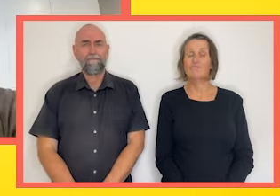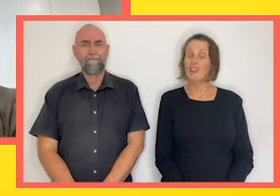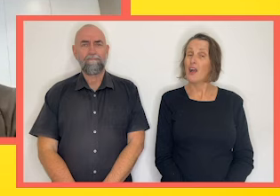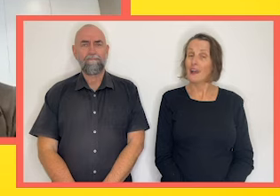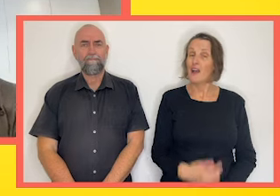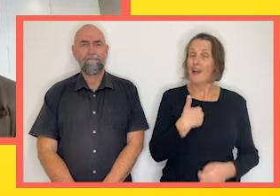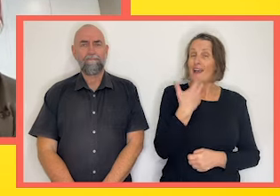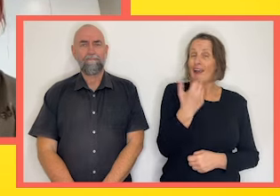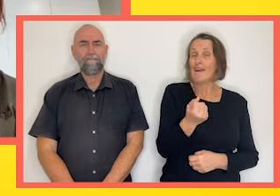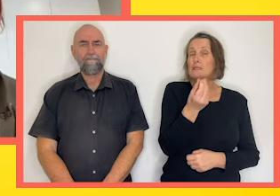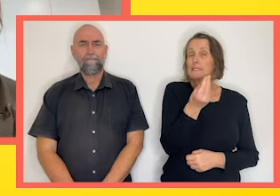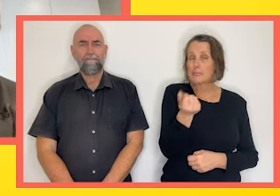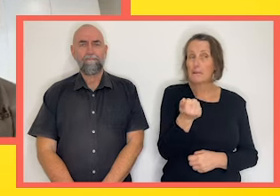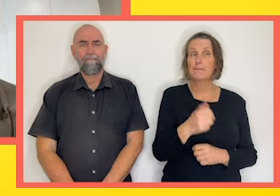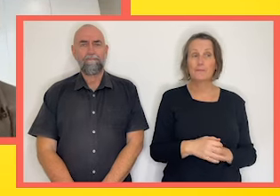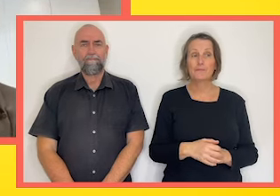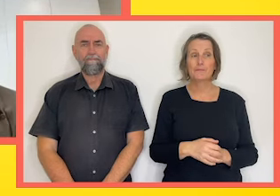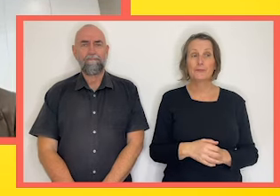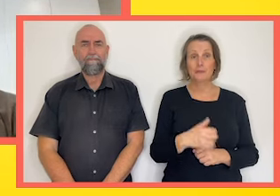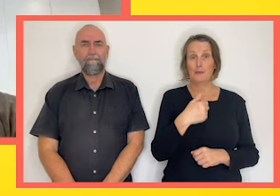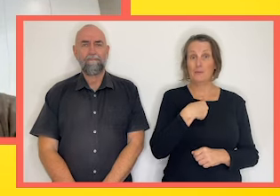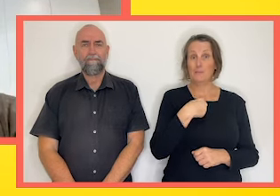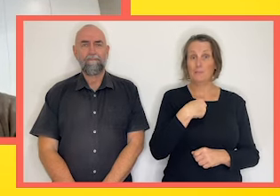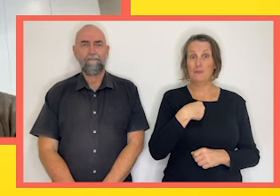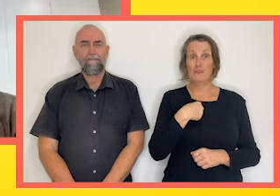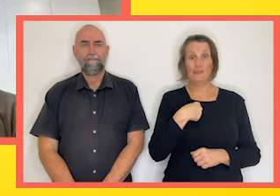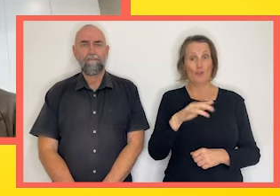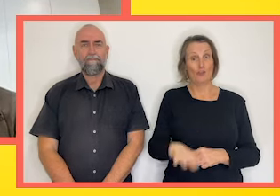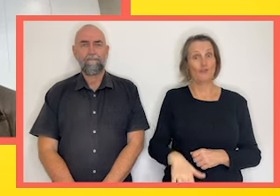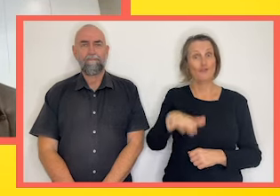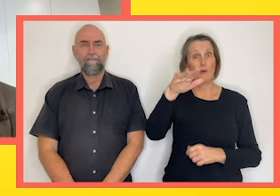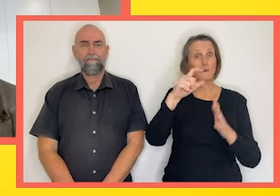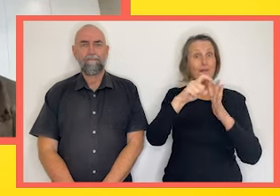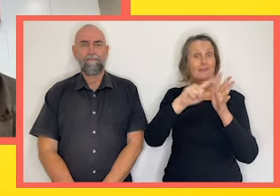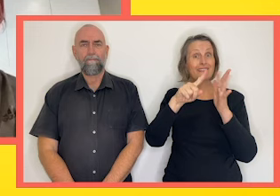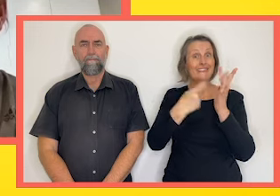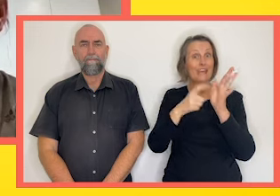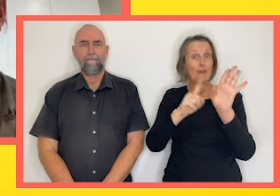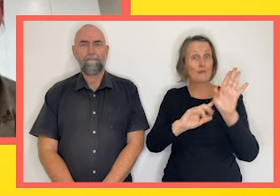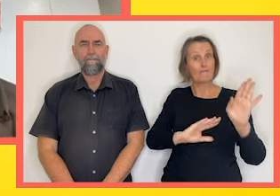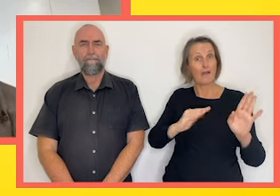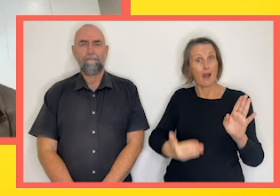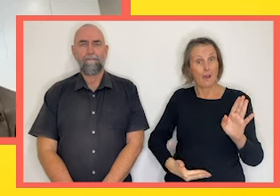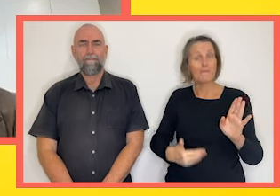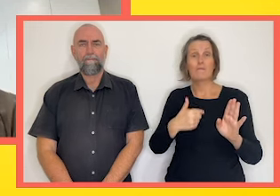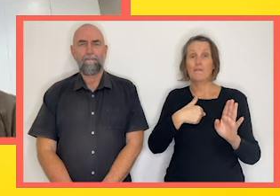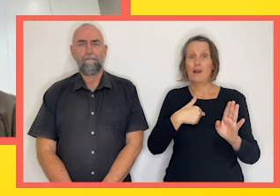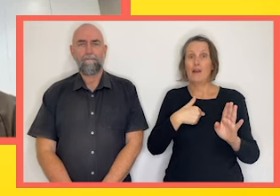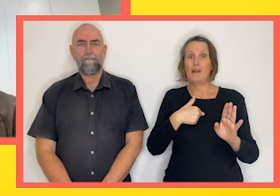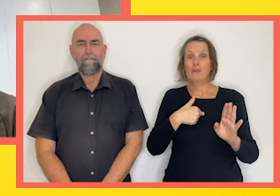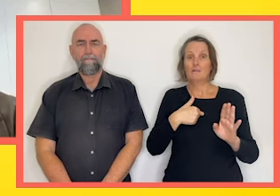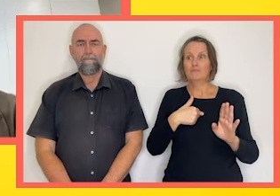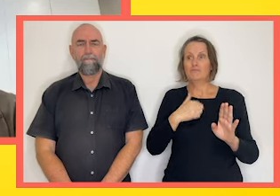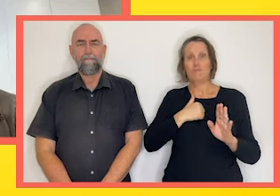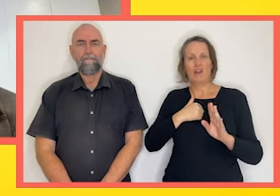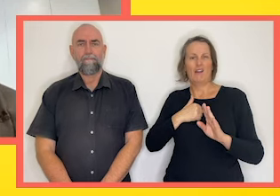things. Like, I am originally a dairy farmer, so I moved away from home to Melbourne for swimming.